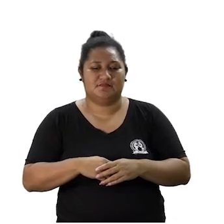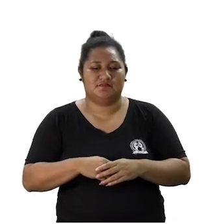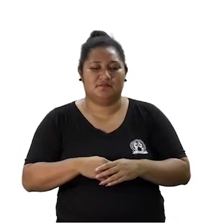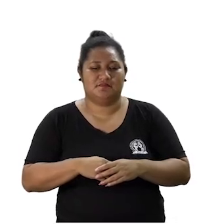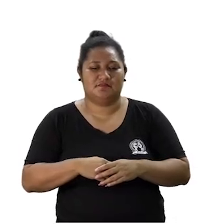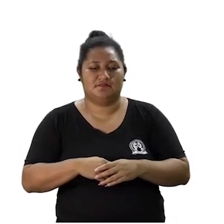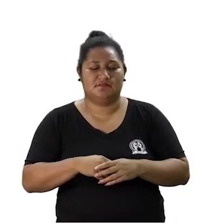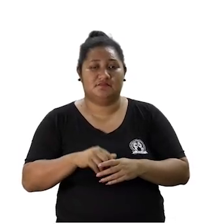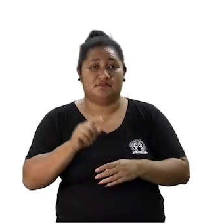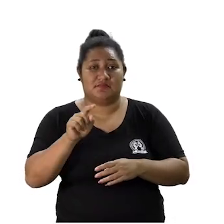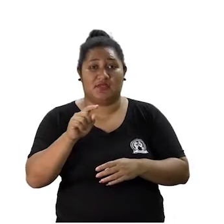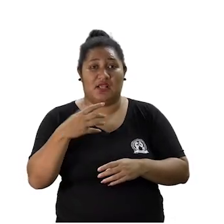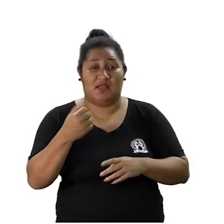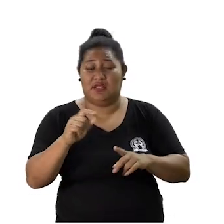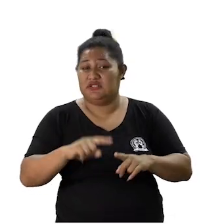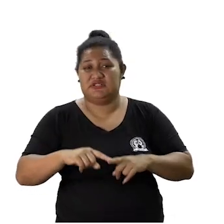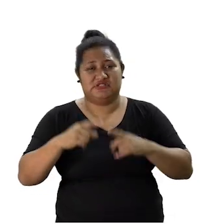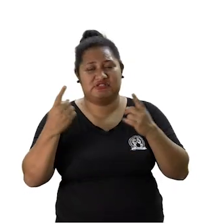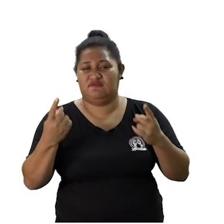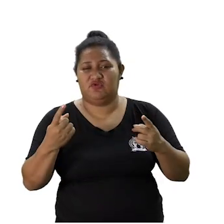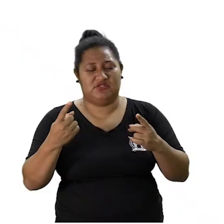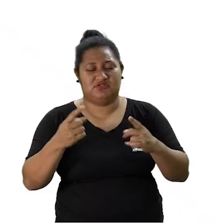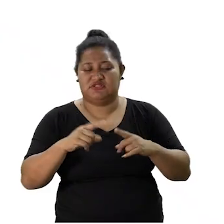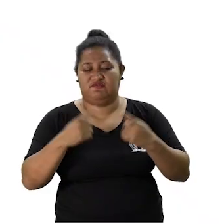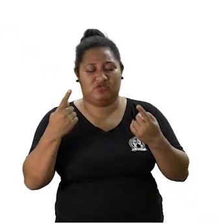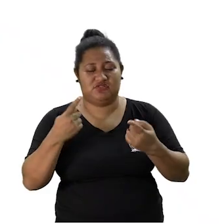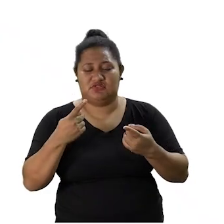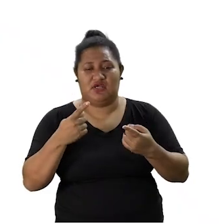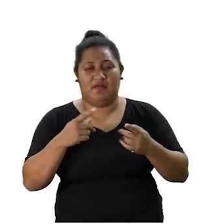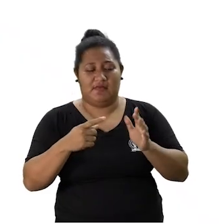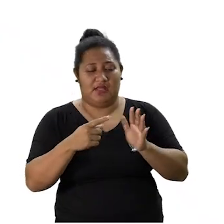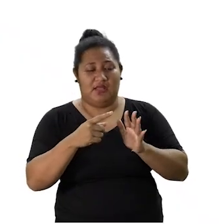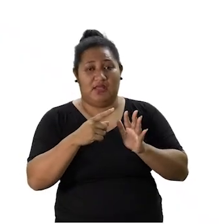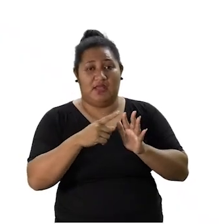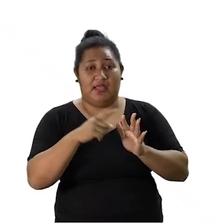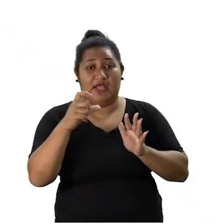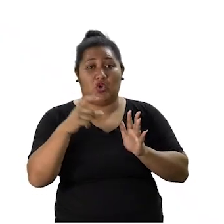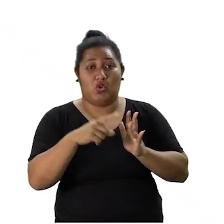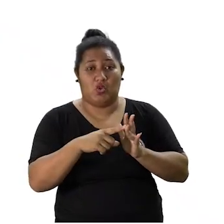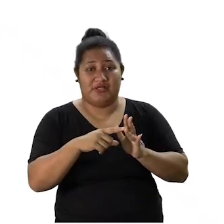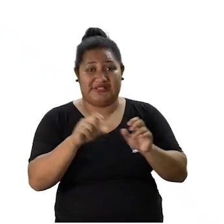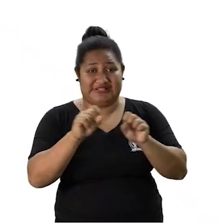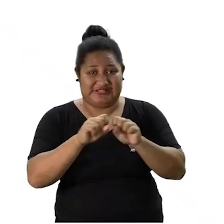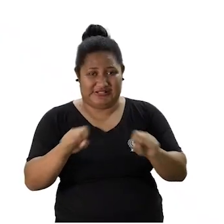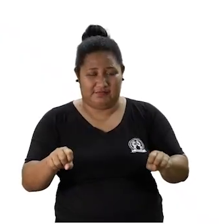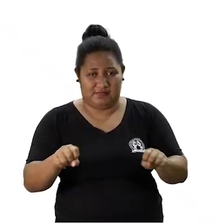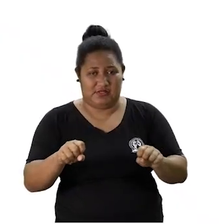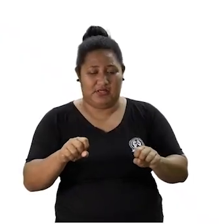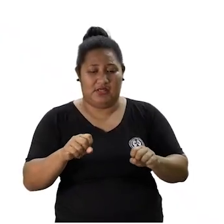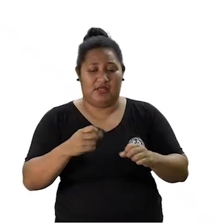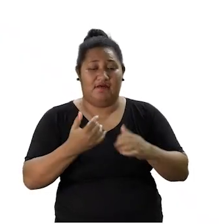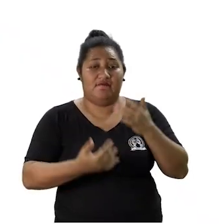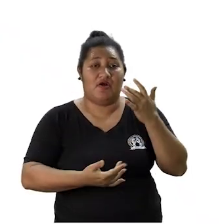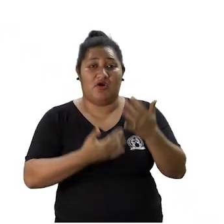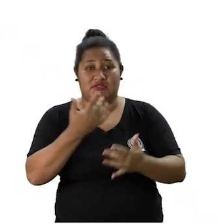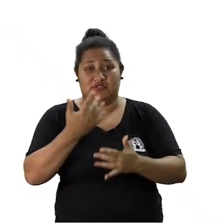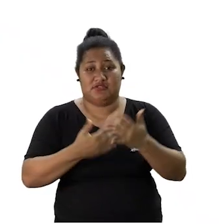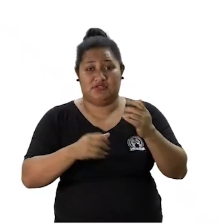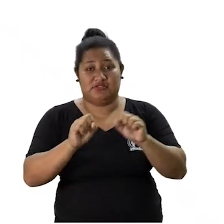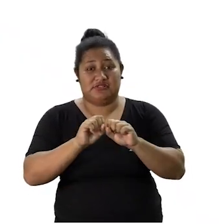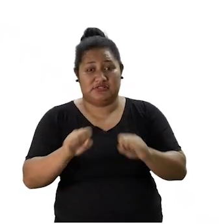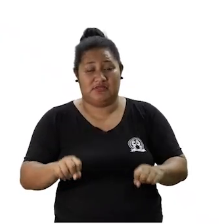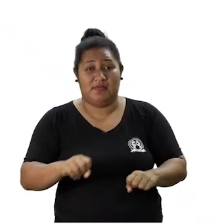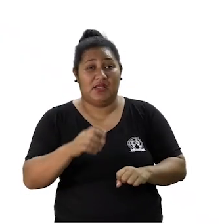There are different types of ecosystems. Now what forest ecosystem. To name a